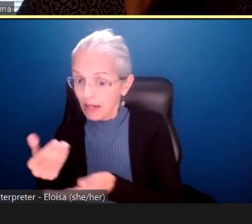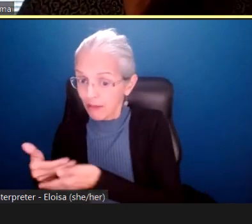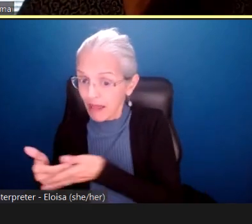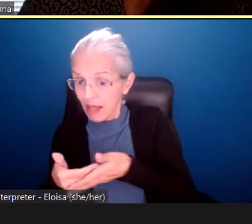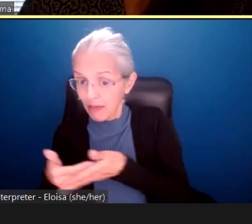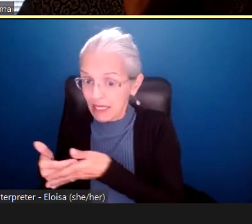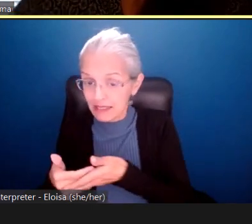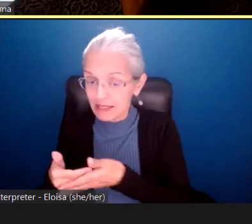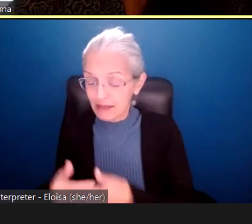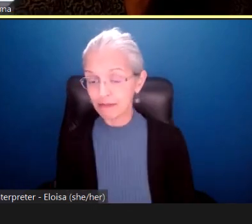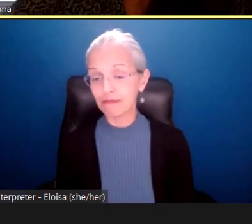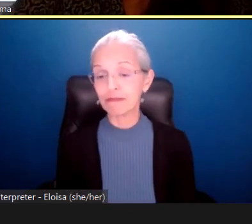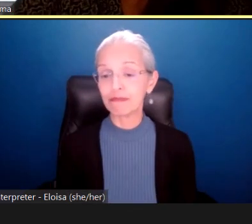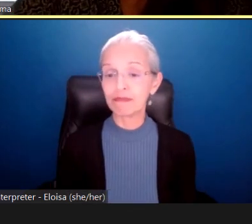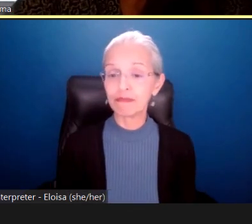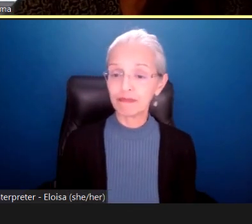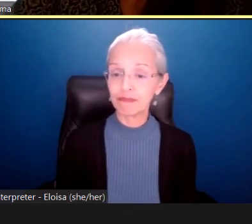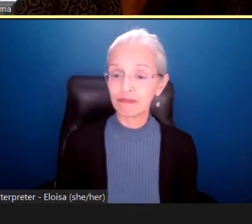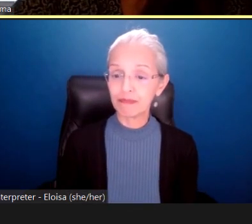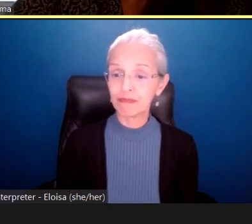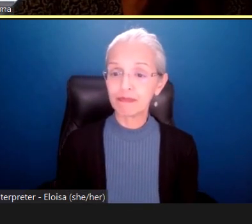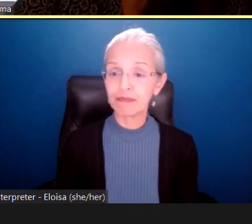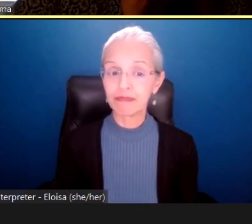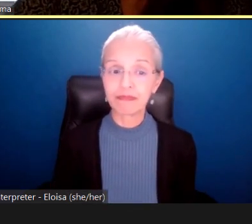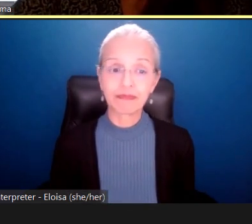Let me check.